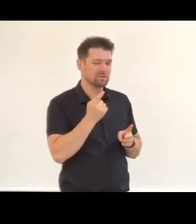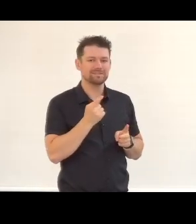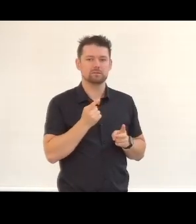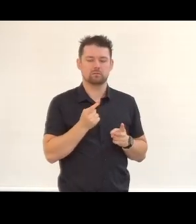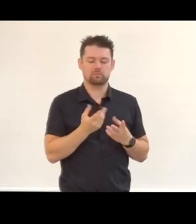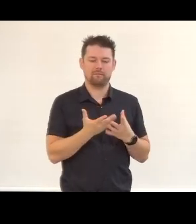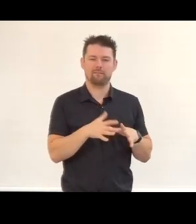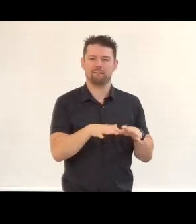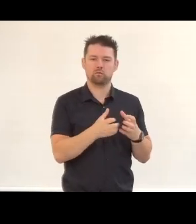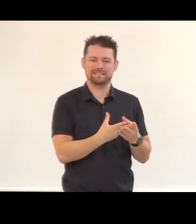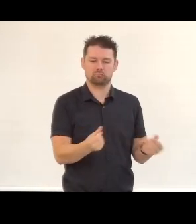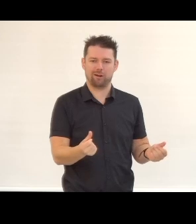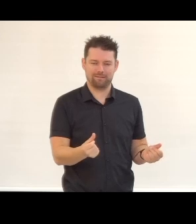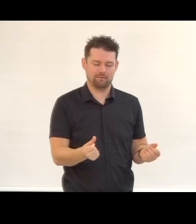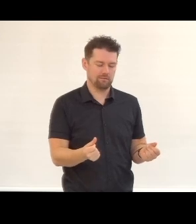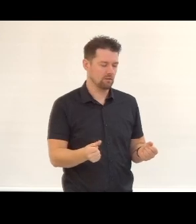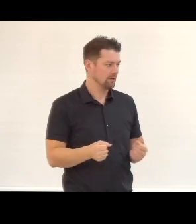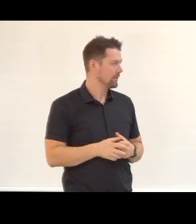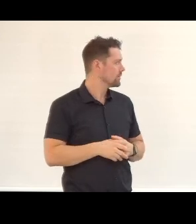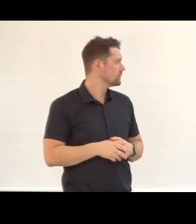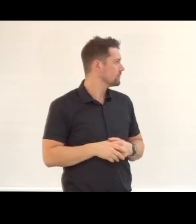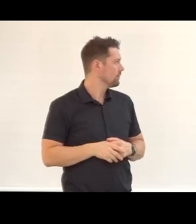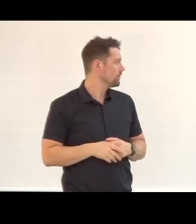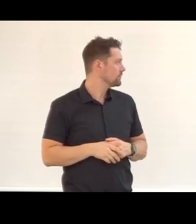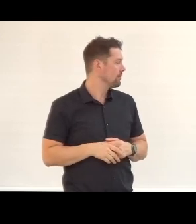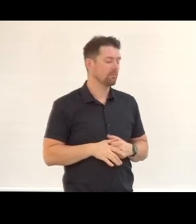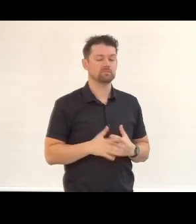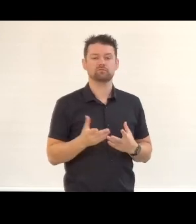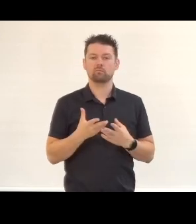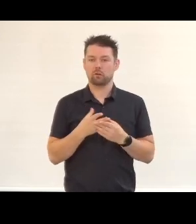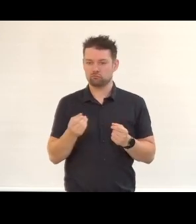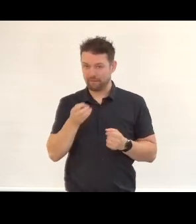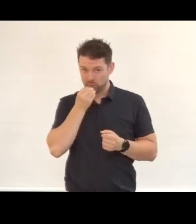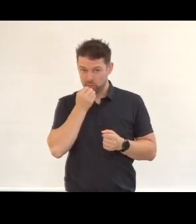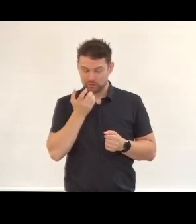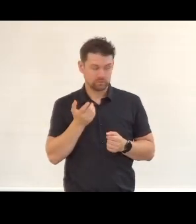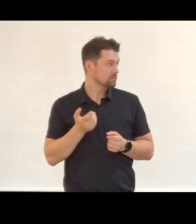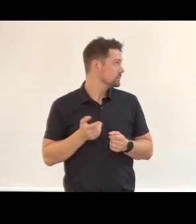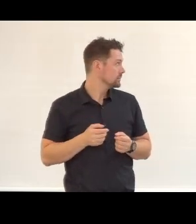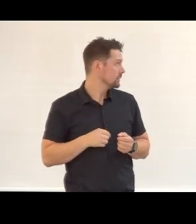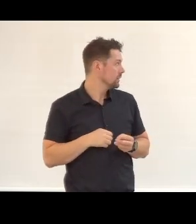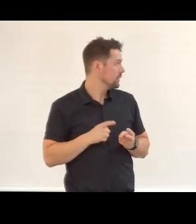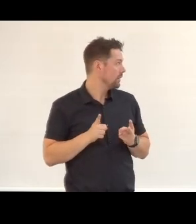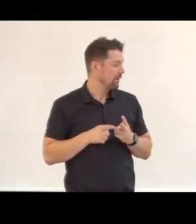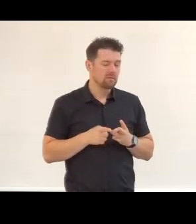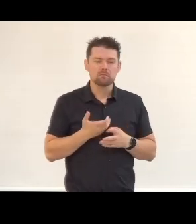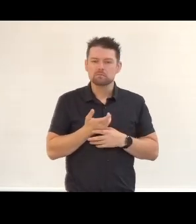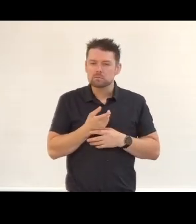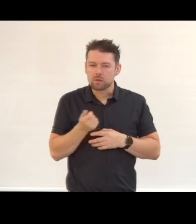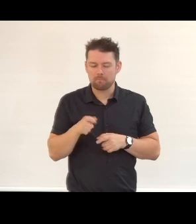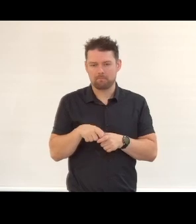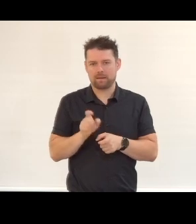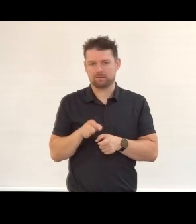all freeze-dried, and then there's also dry and dehydrated food, and there is some additional canned food as well.